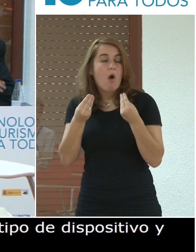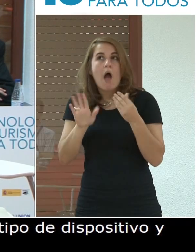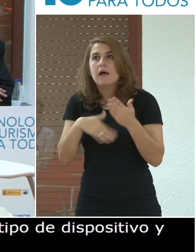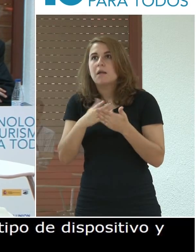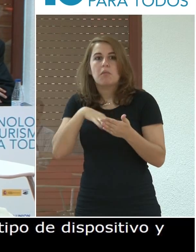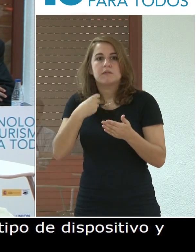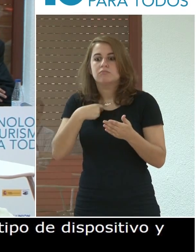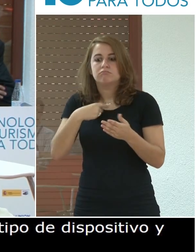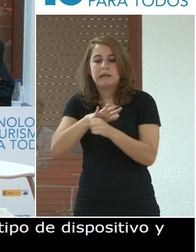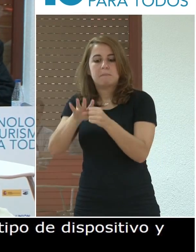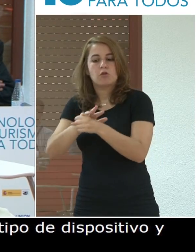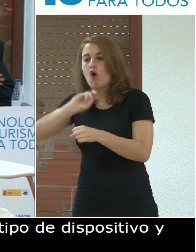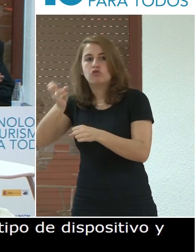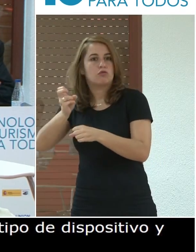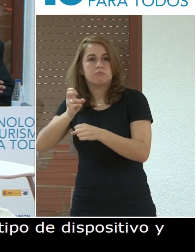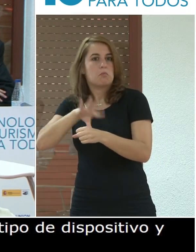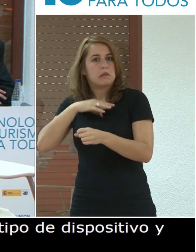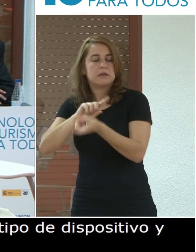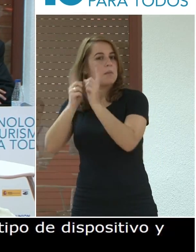other things?